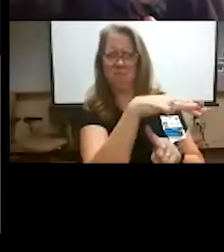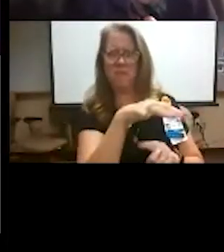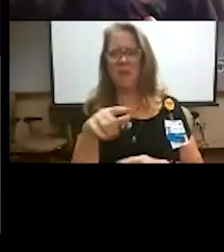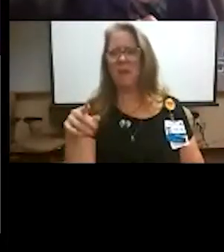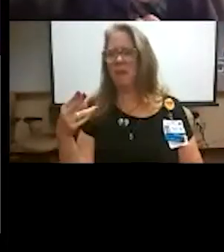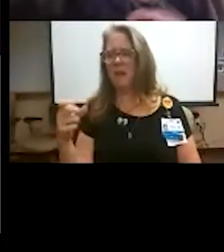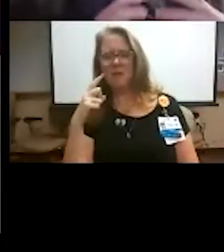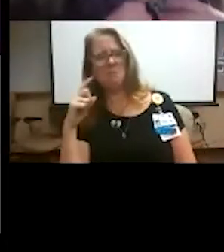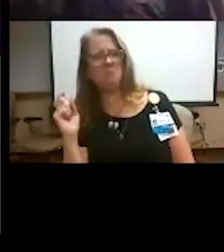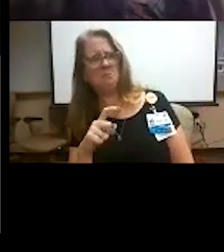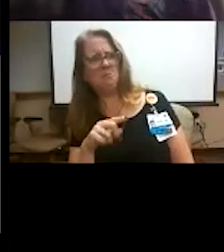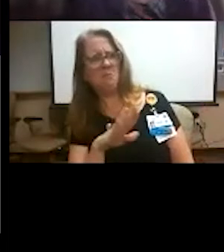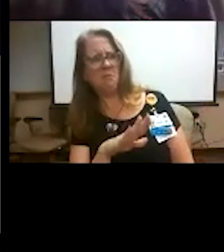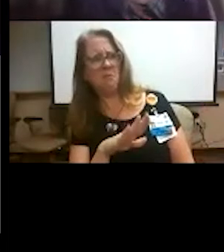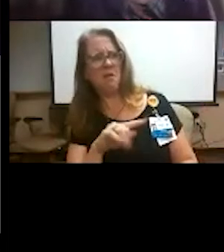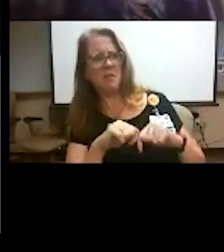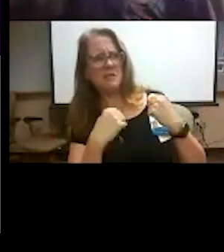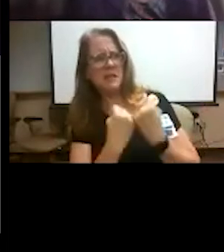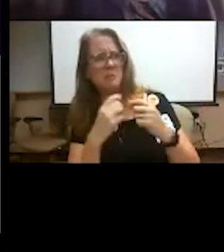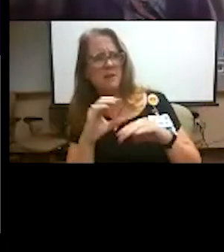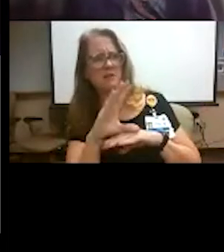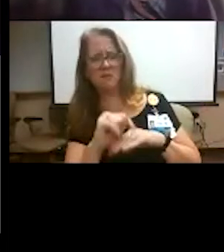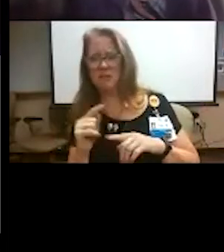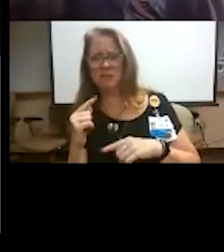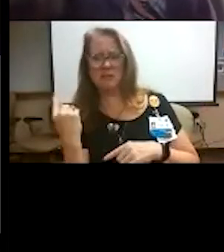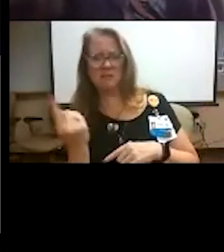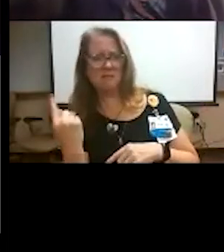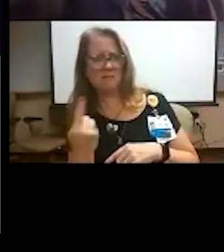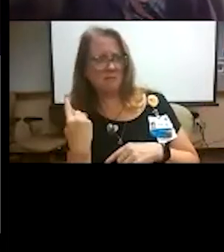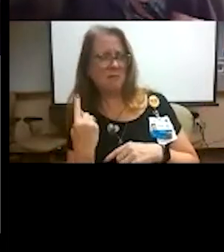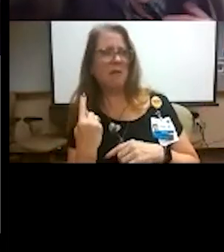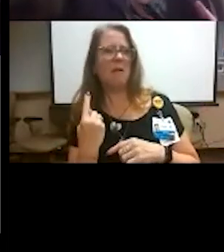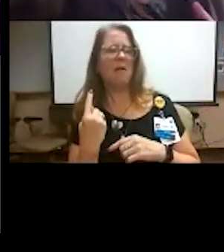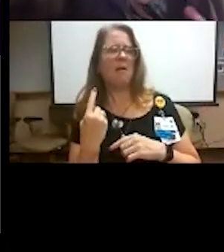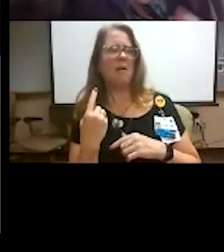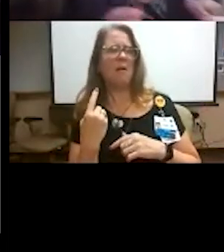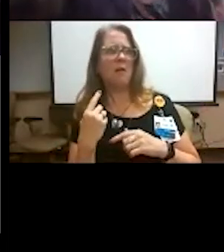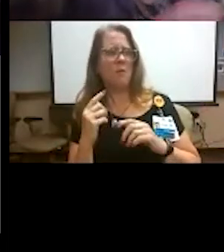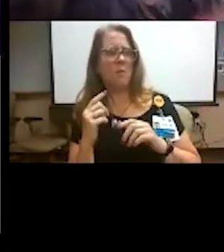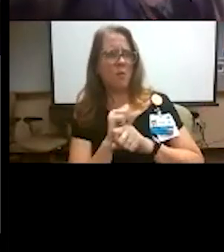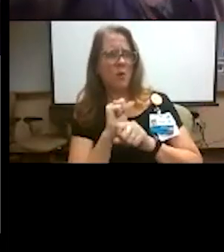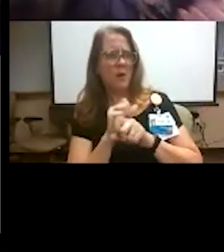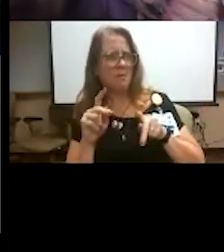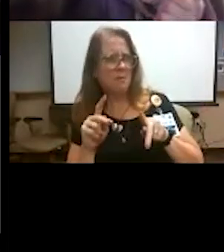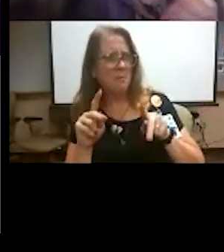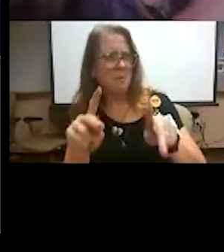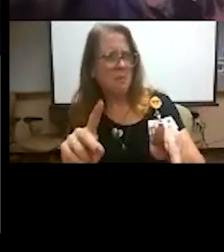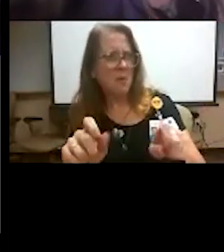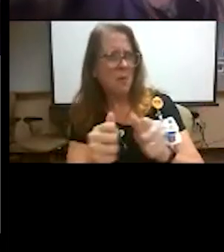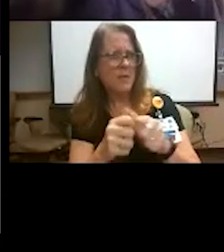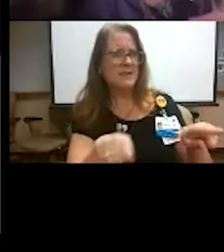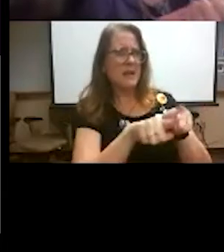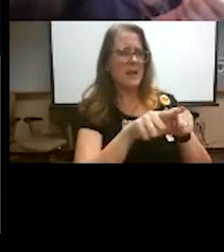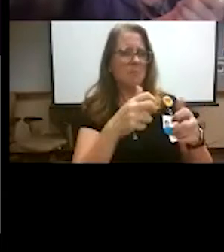that his team of consultants were running in parallel with the very problems that they were